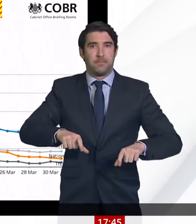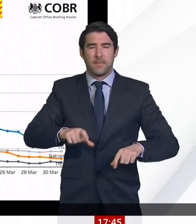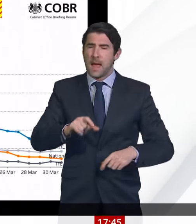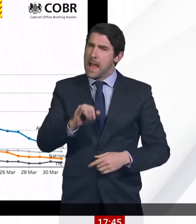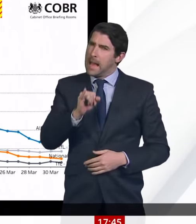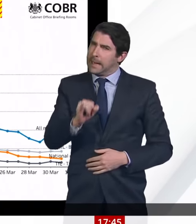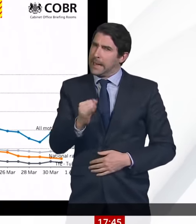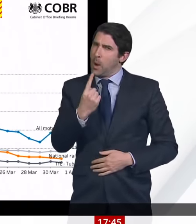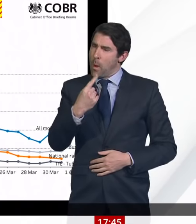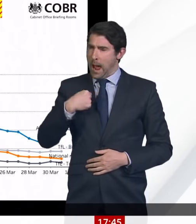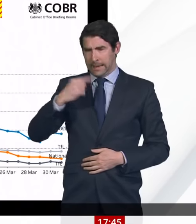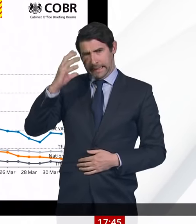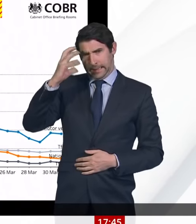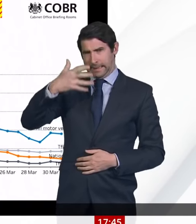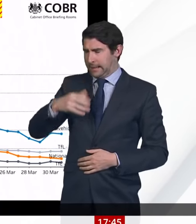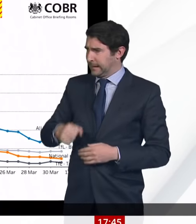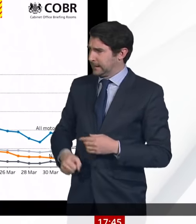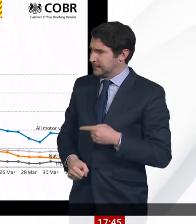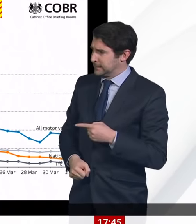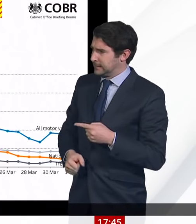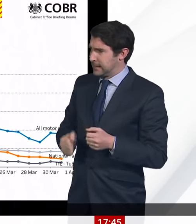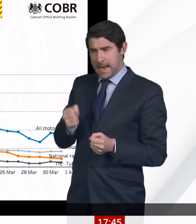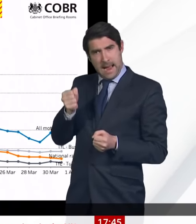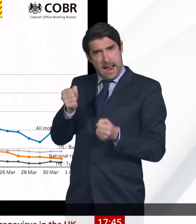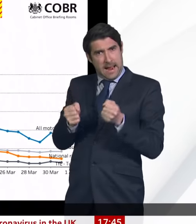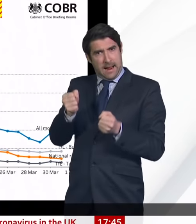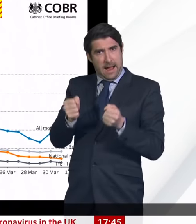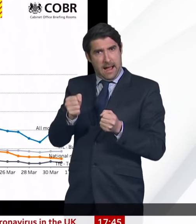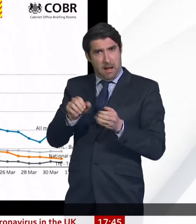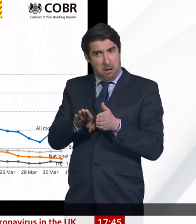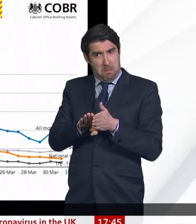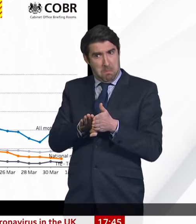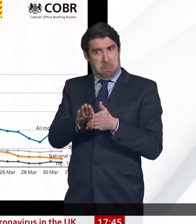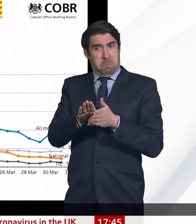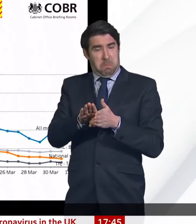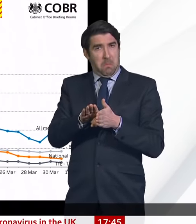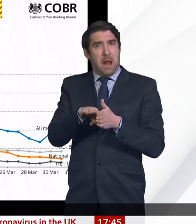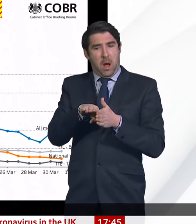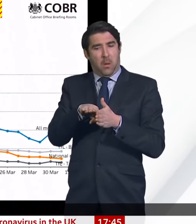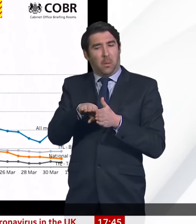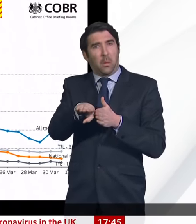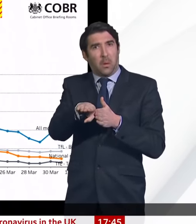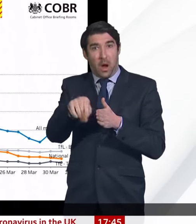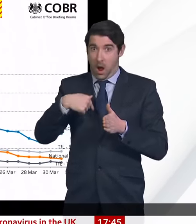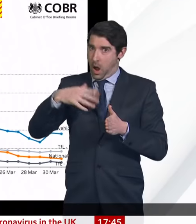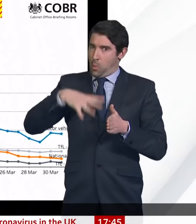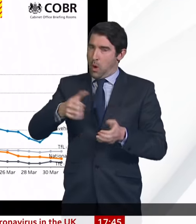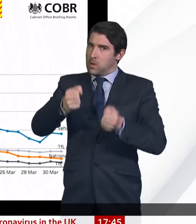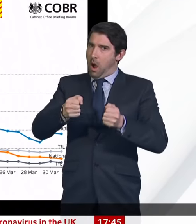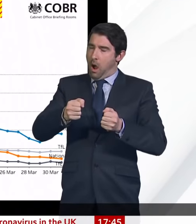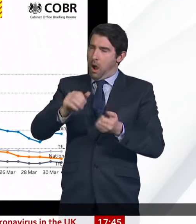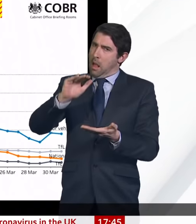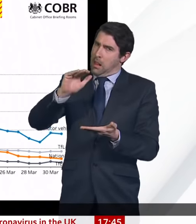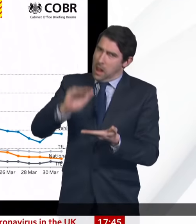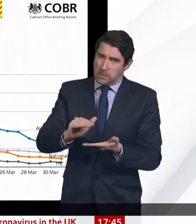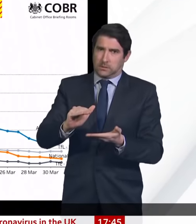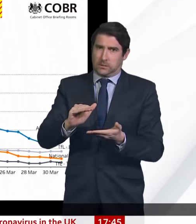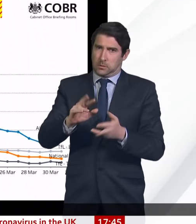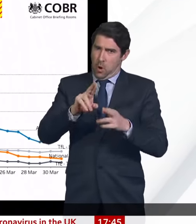Unfortunately, motor vehicle usage went up a couple of days ago, but it's not gone up any further, and personally I would like to see that come down a bit